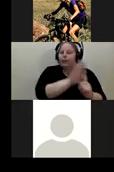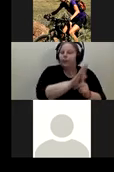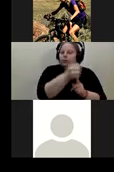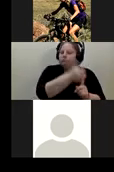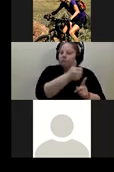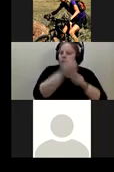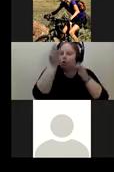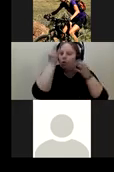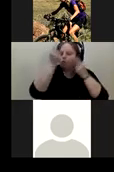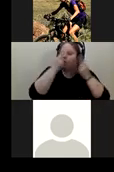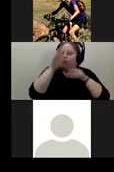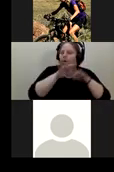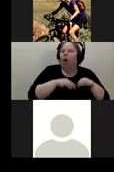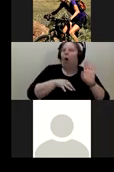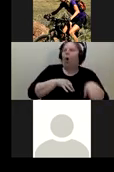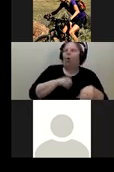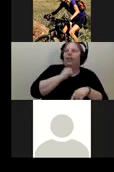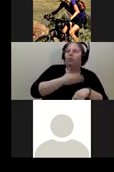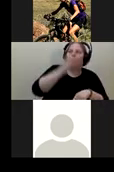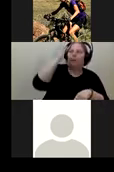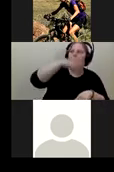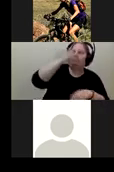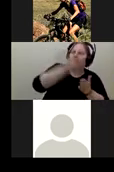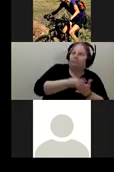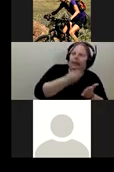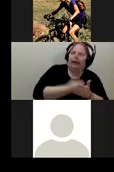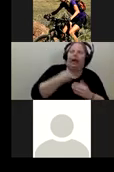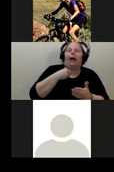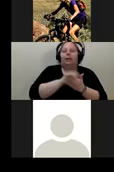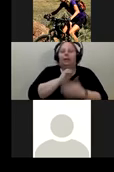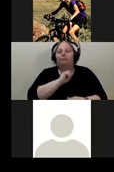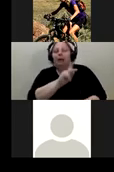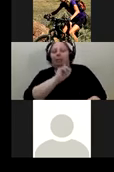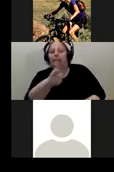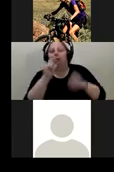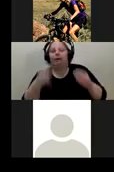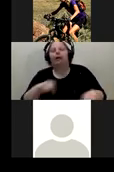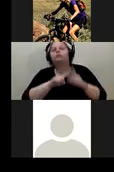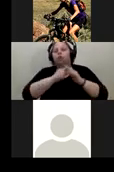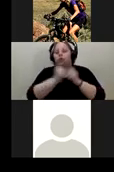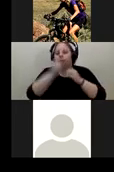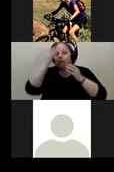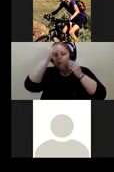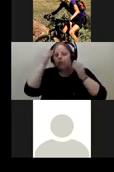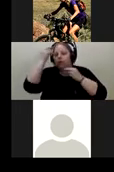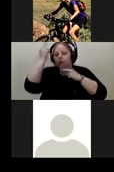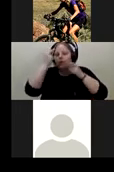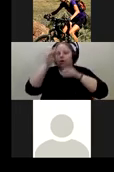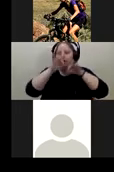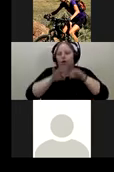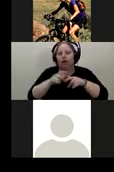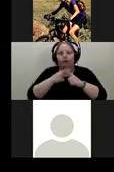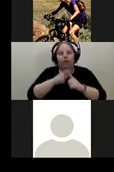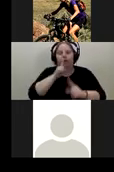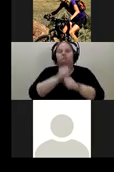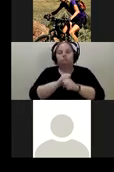miss this, or I can put the money back, or, you know, blah, blah, blah. It starts with these rationalizations. And next thing you know, you've committed a